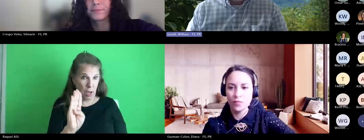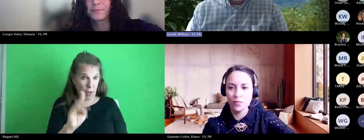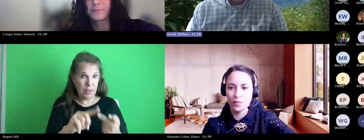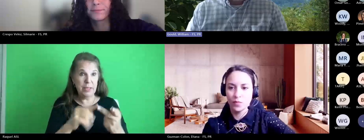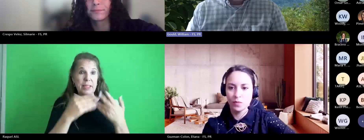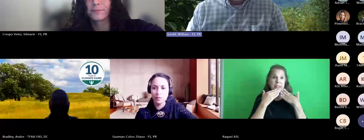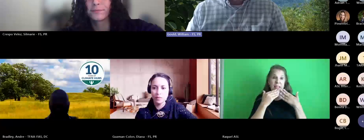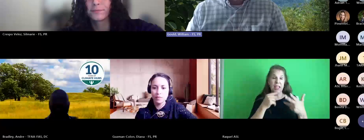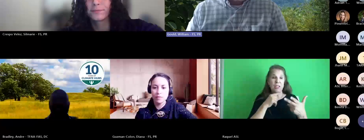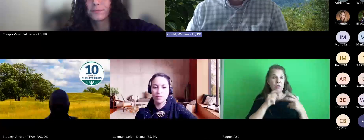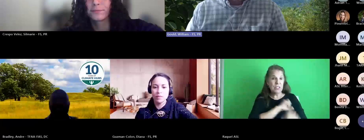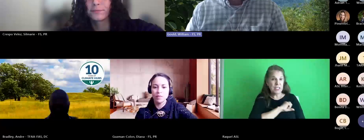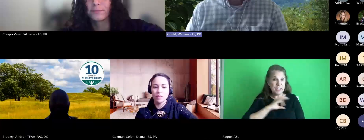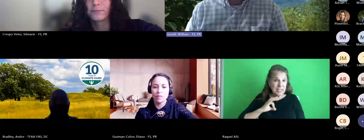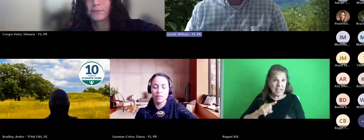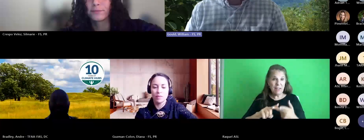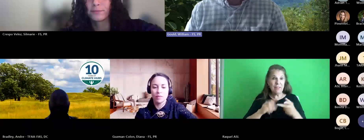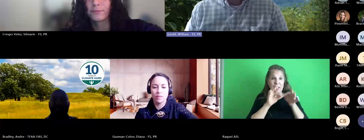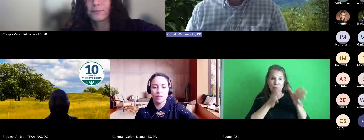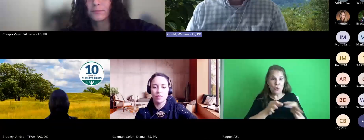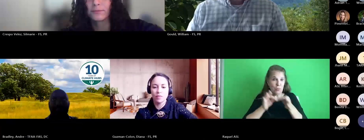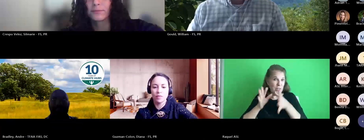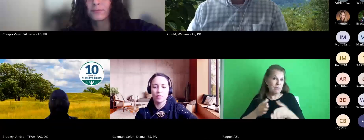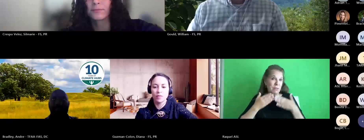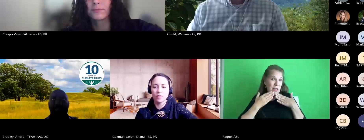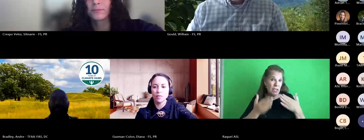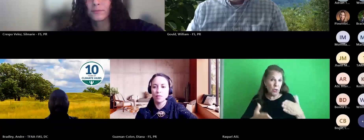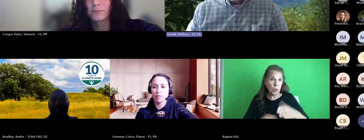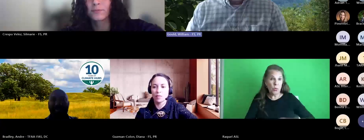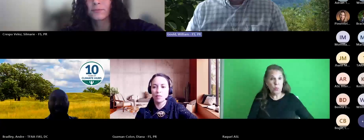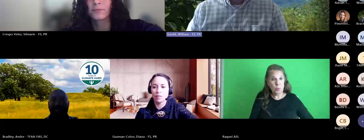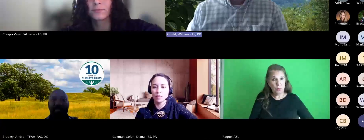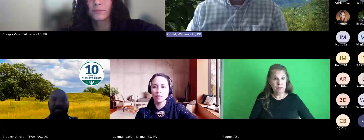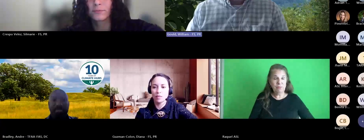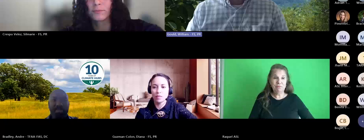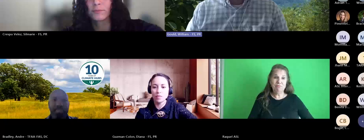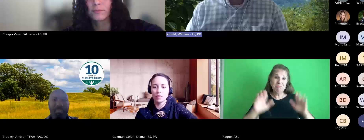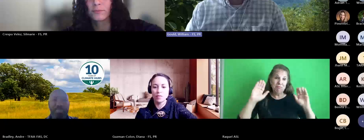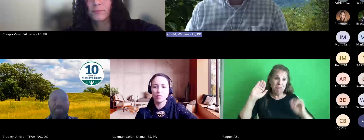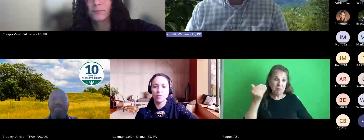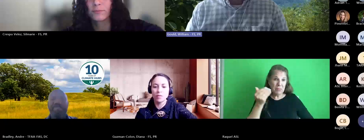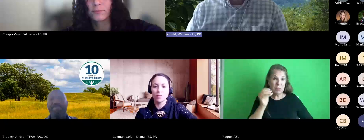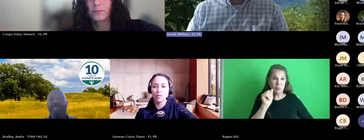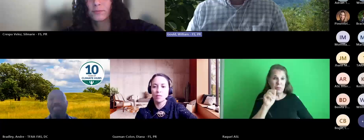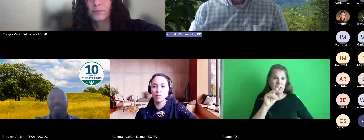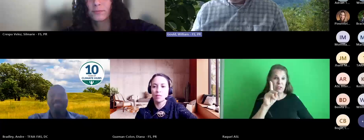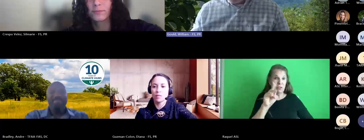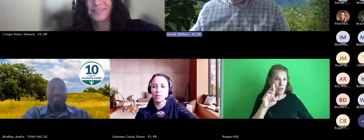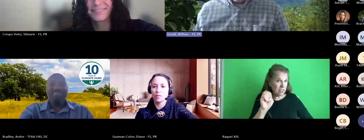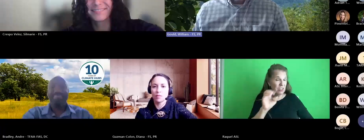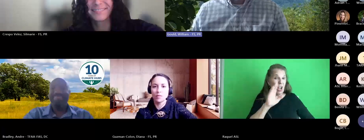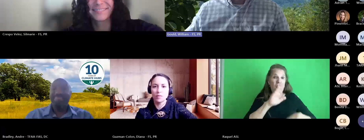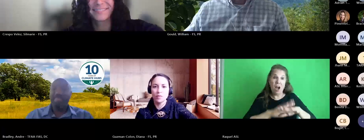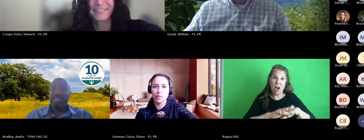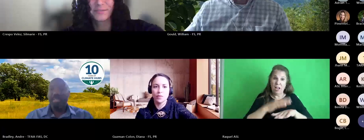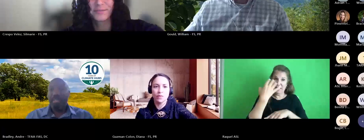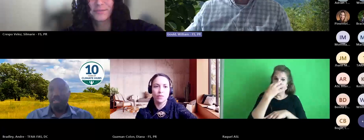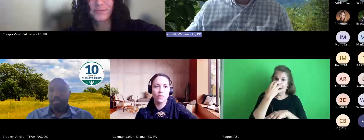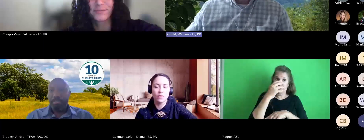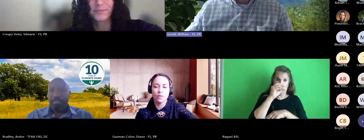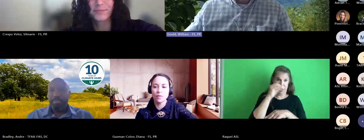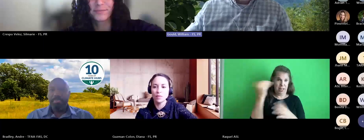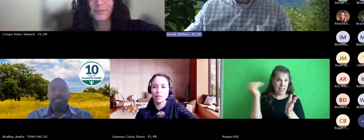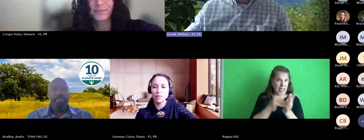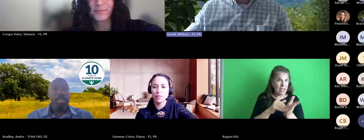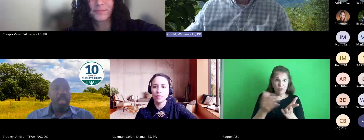staff and our interpreters as well. Looks like Andre's back on camera if you want to